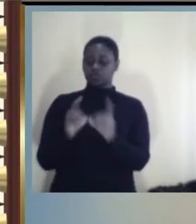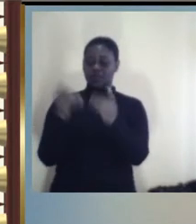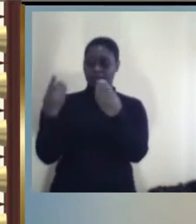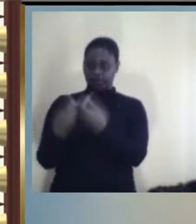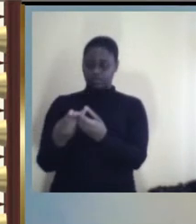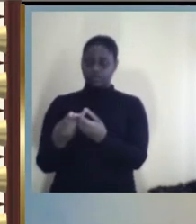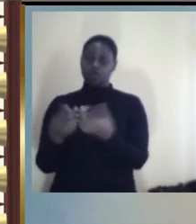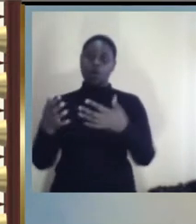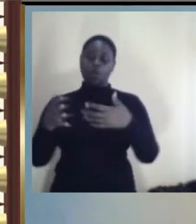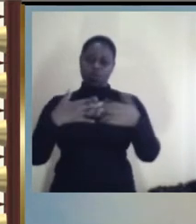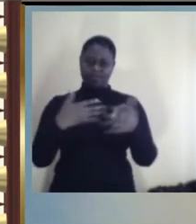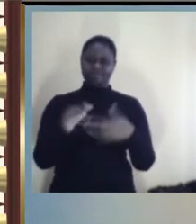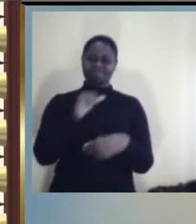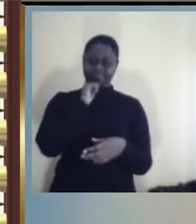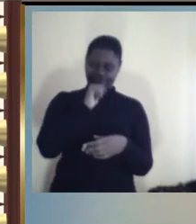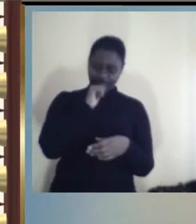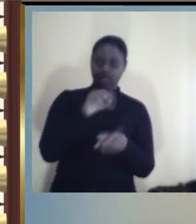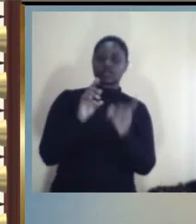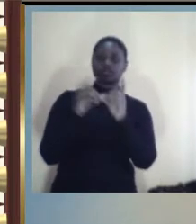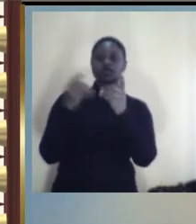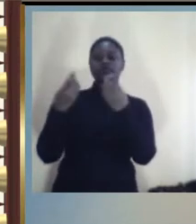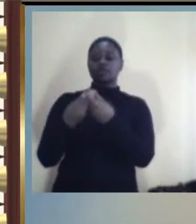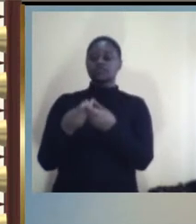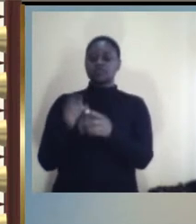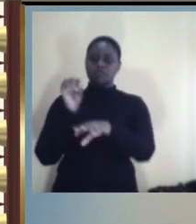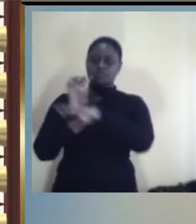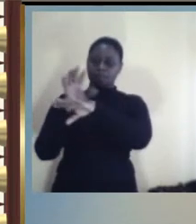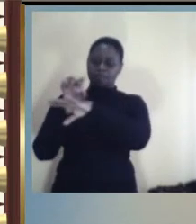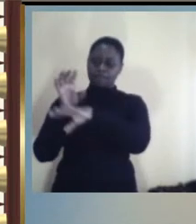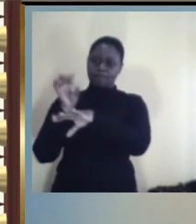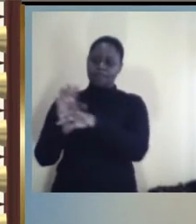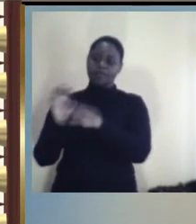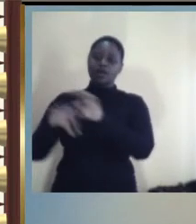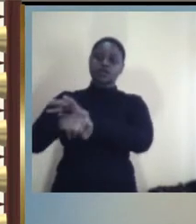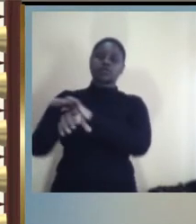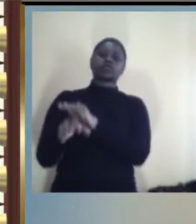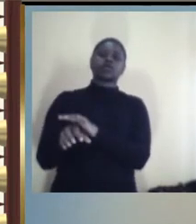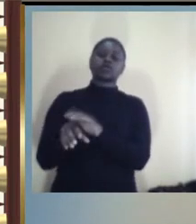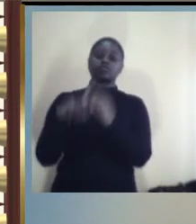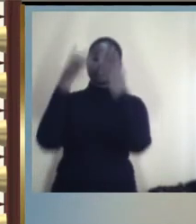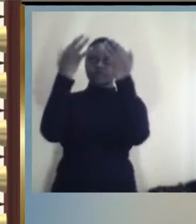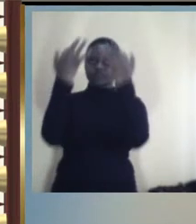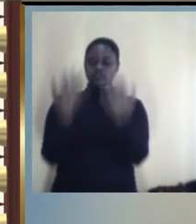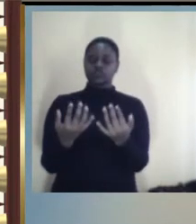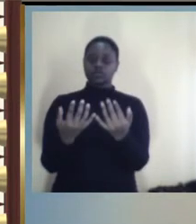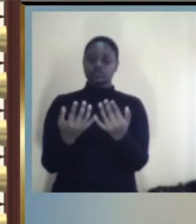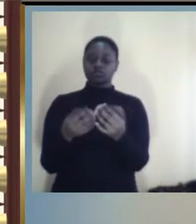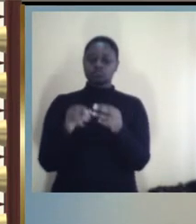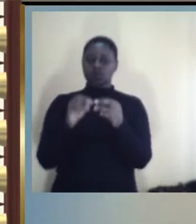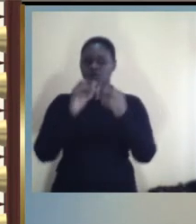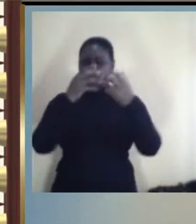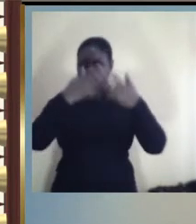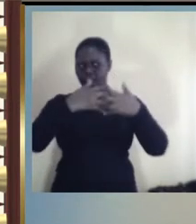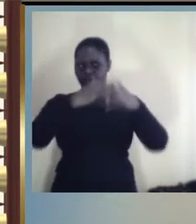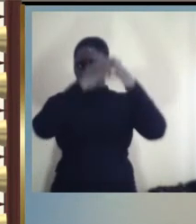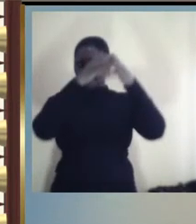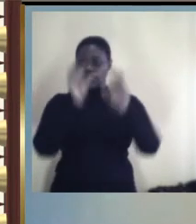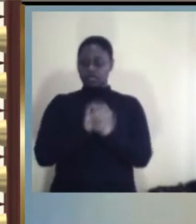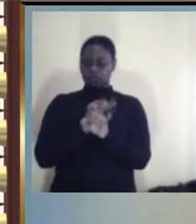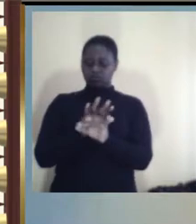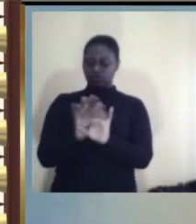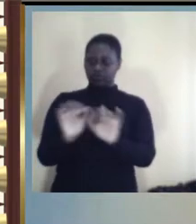department. However, the department was advised by the provincial treasury to create a